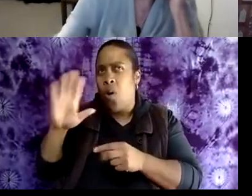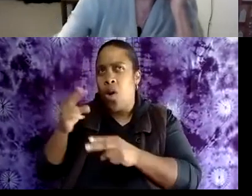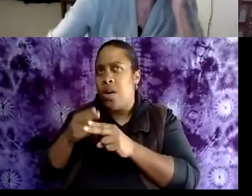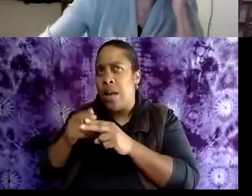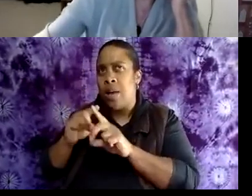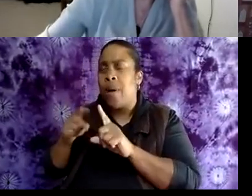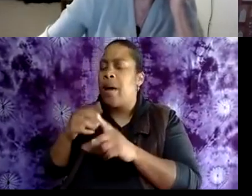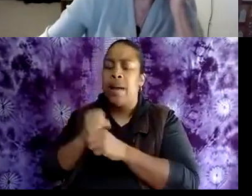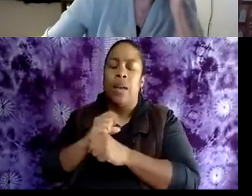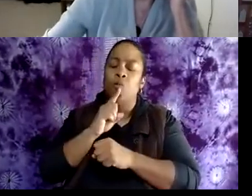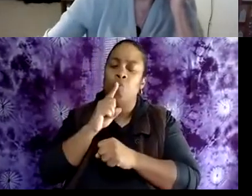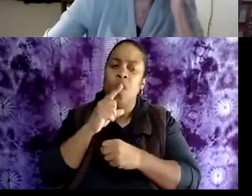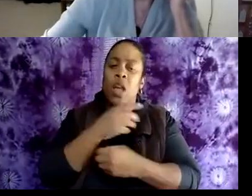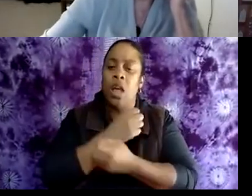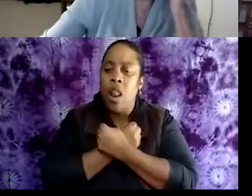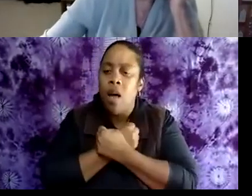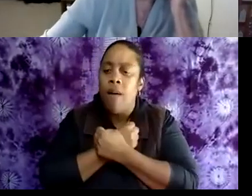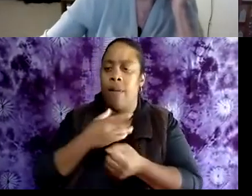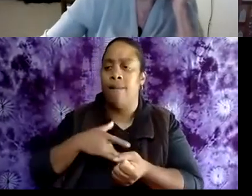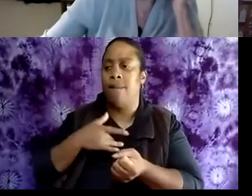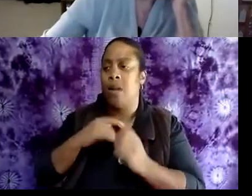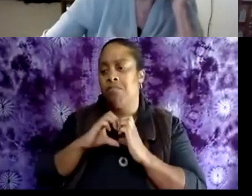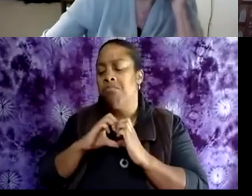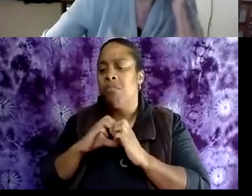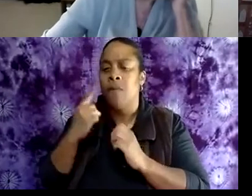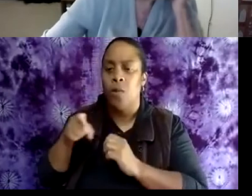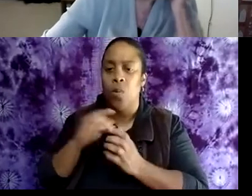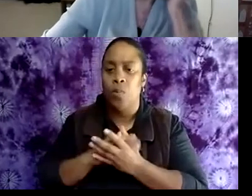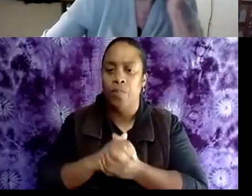that gives you something, Victor. Yeah.